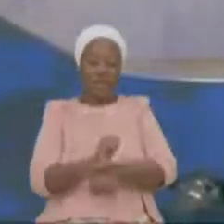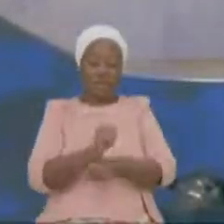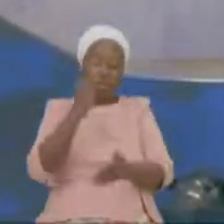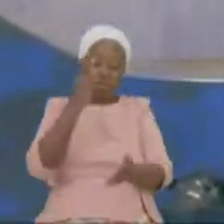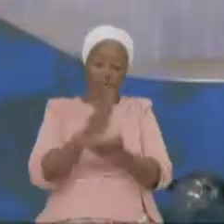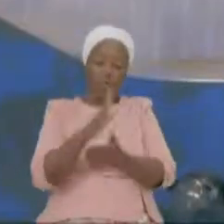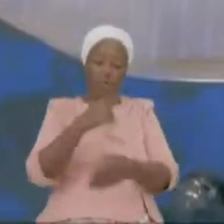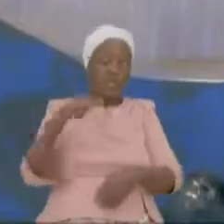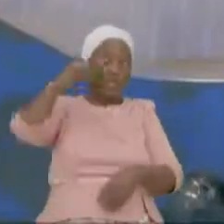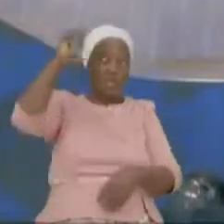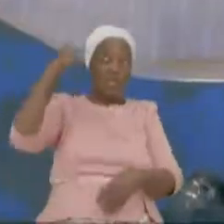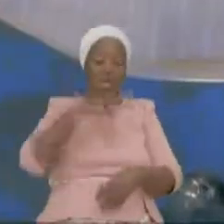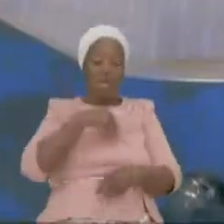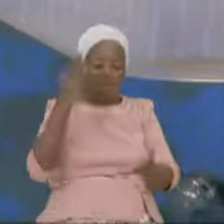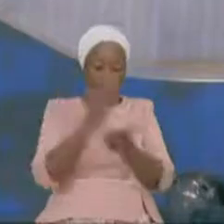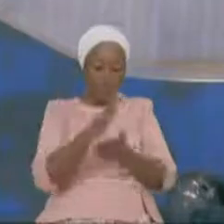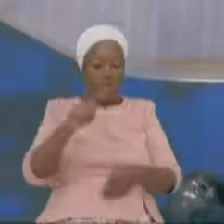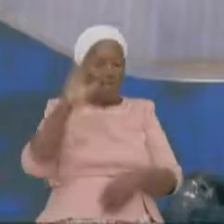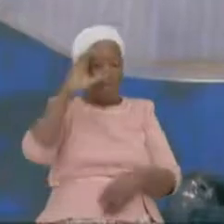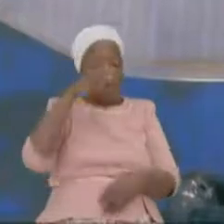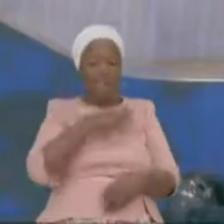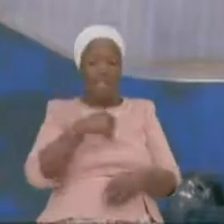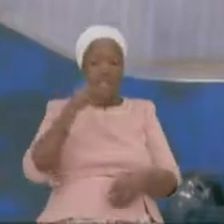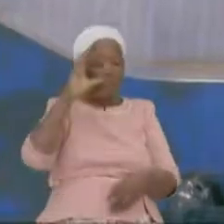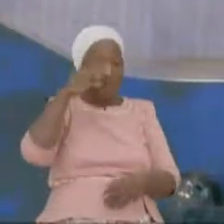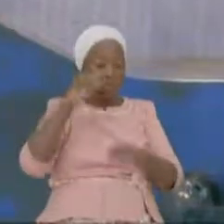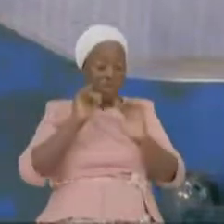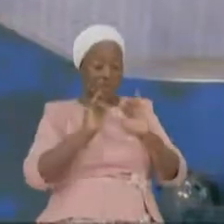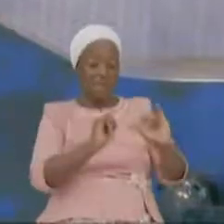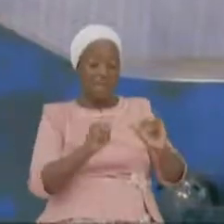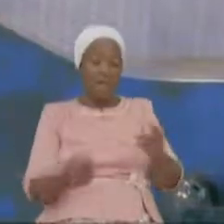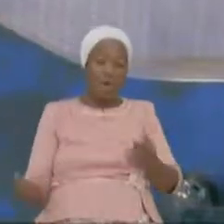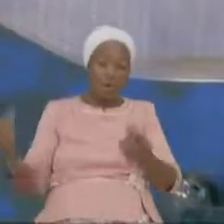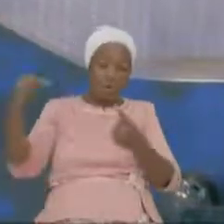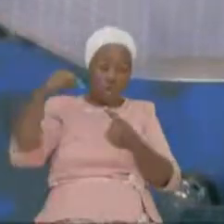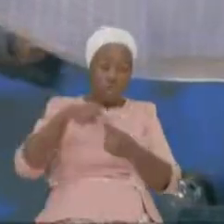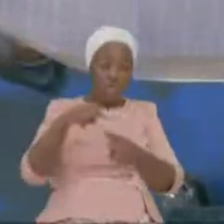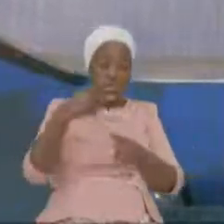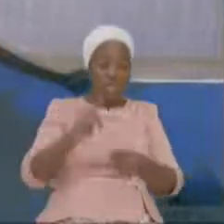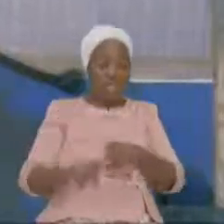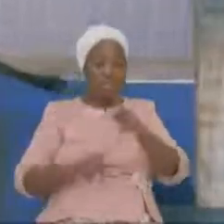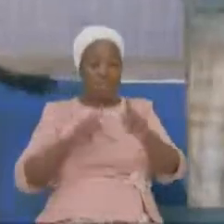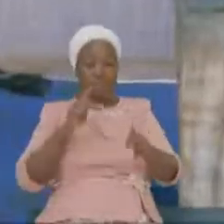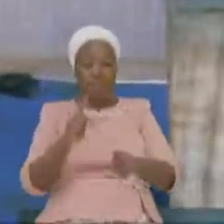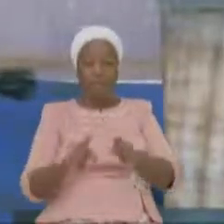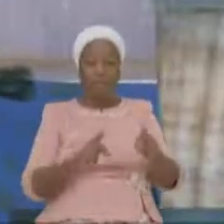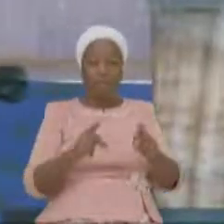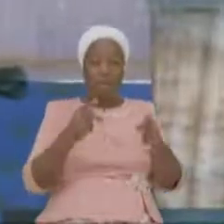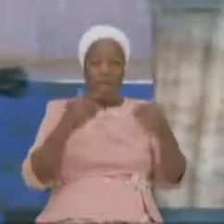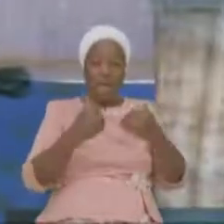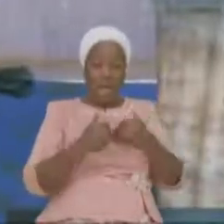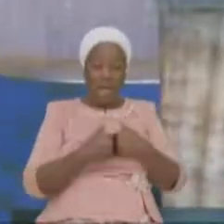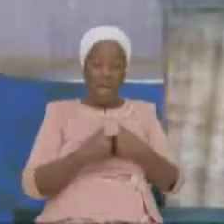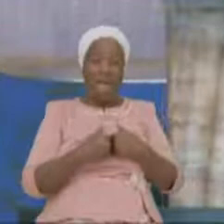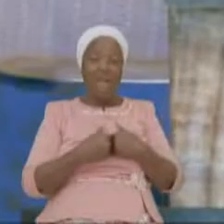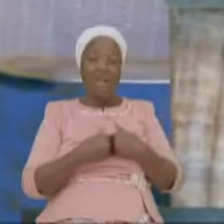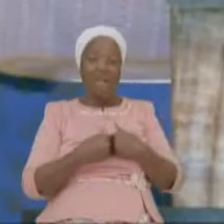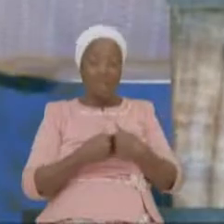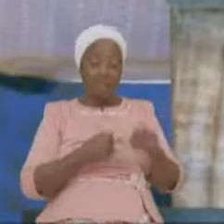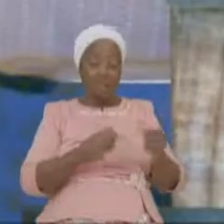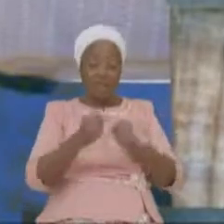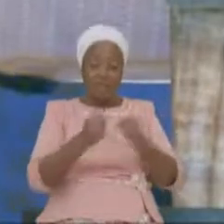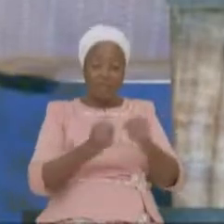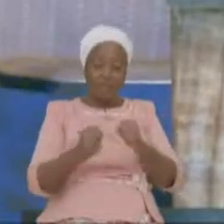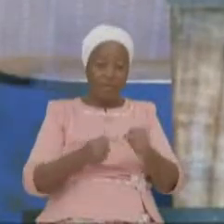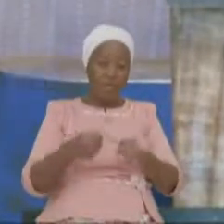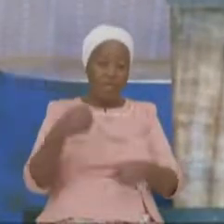and stopping the moon, and the moon stayed until the people had avenged themselves